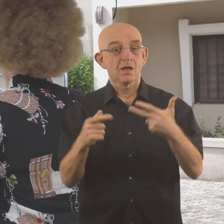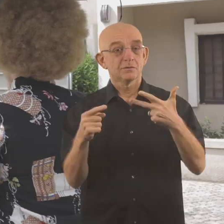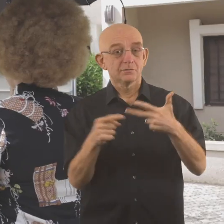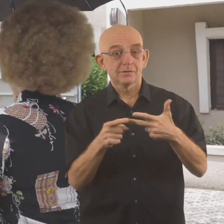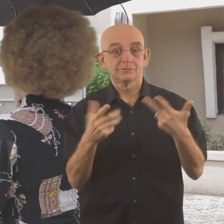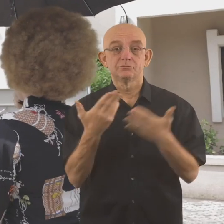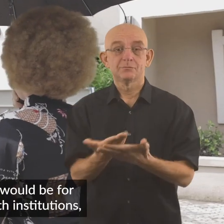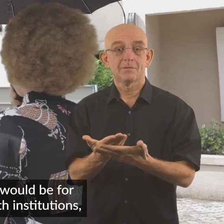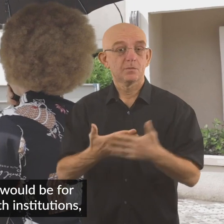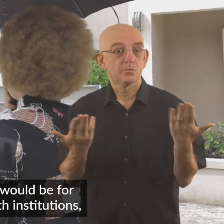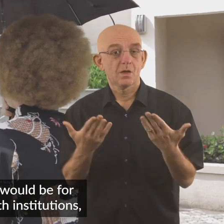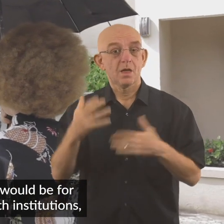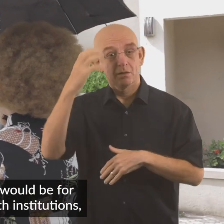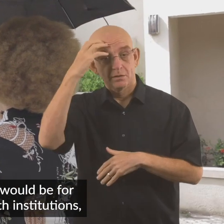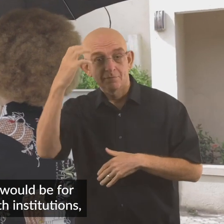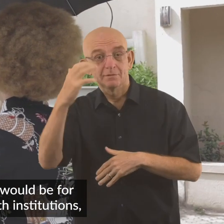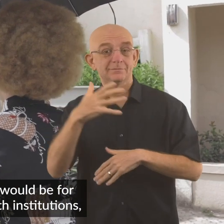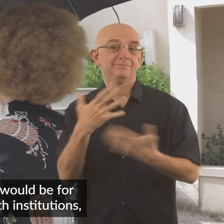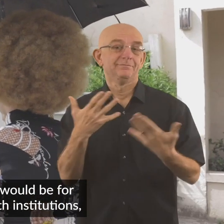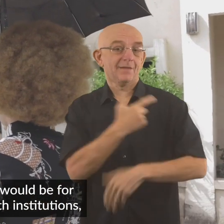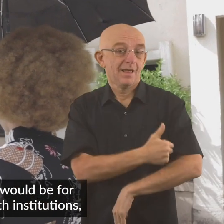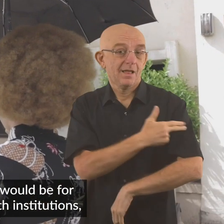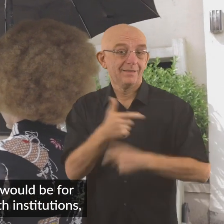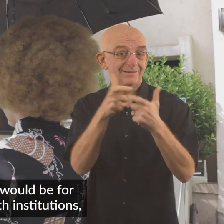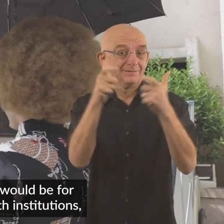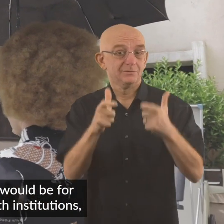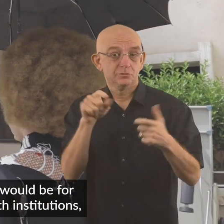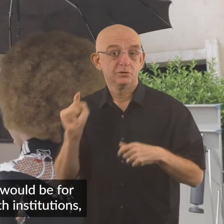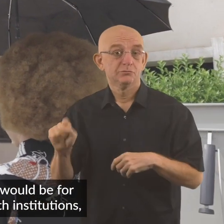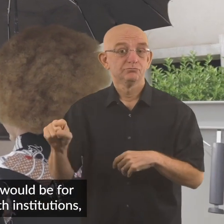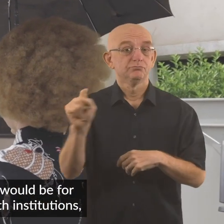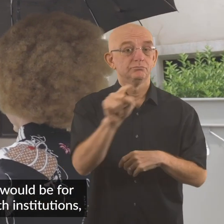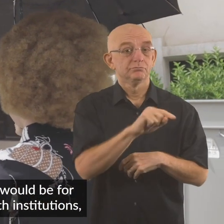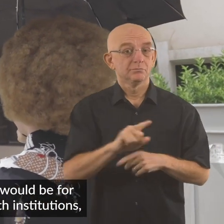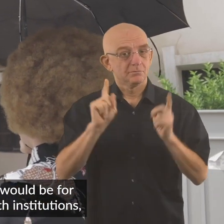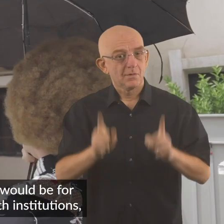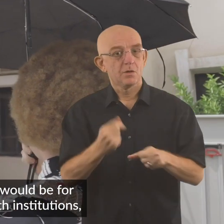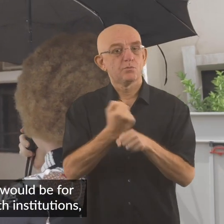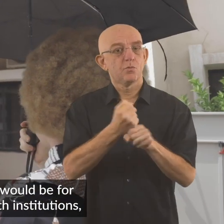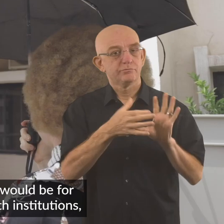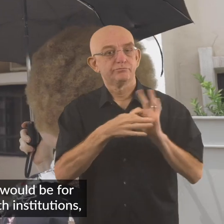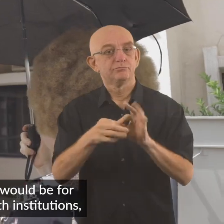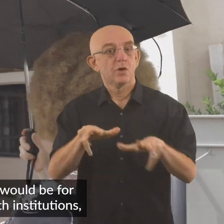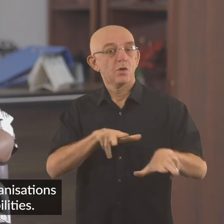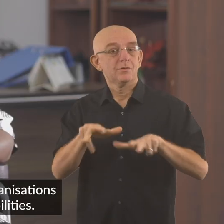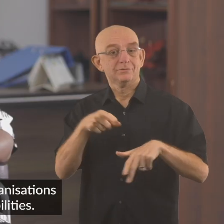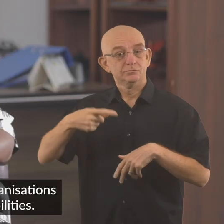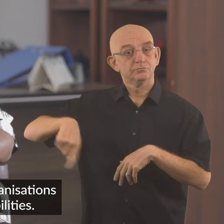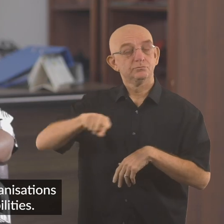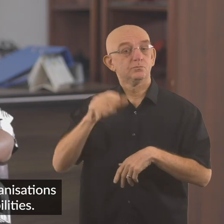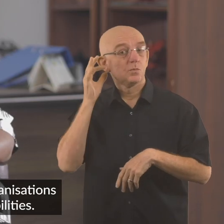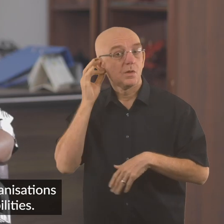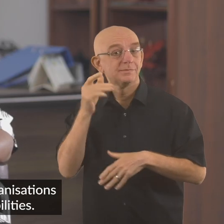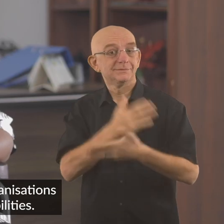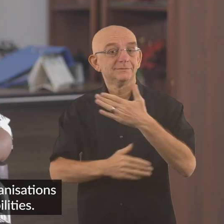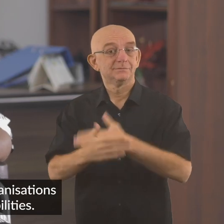rights. Well, the third recommendation would be for government and these health institutions to work closely